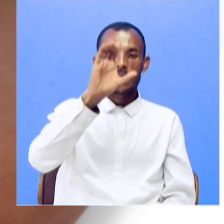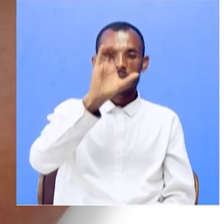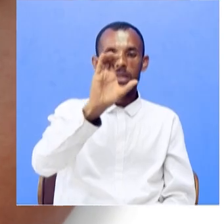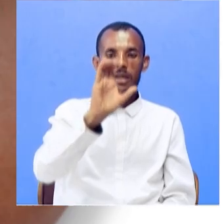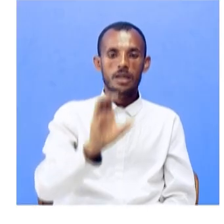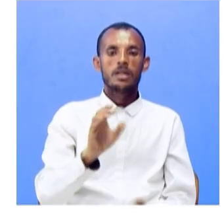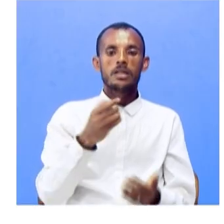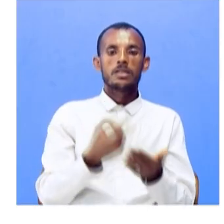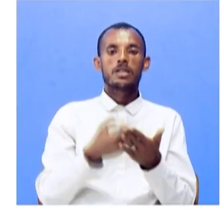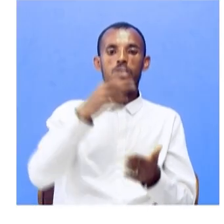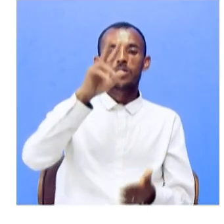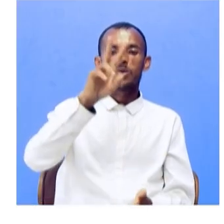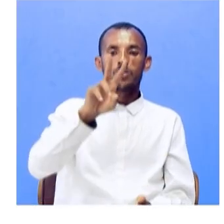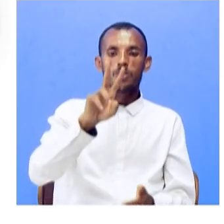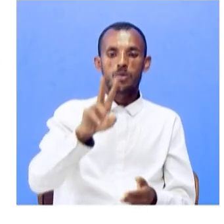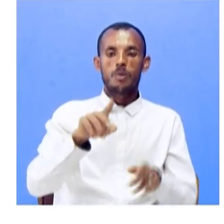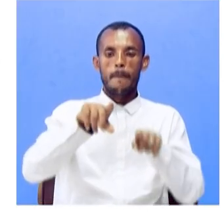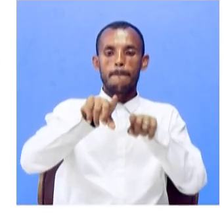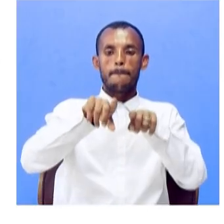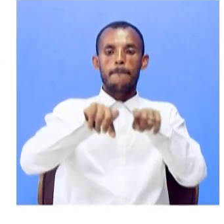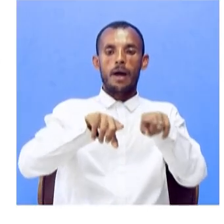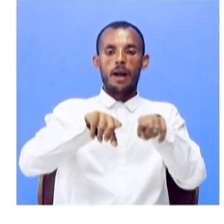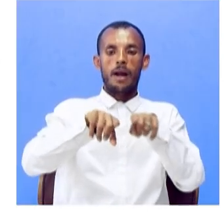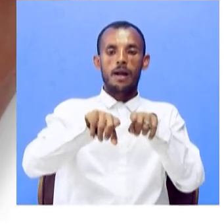these two parallel sides are bases.